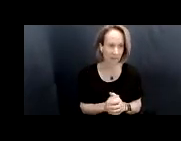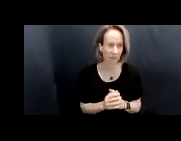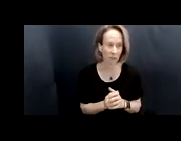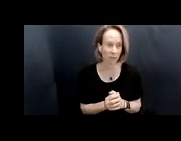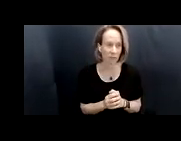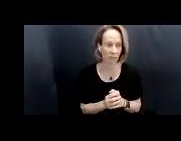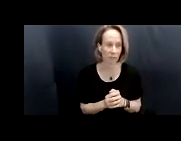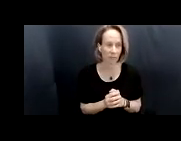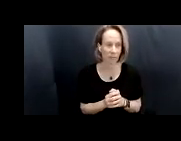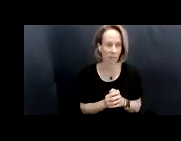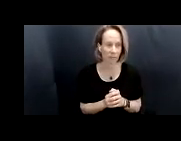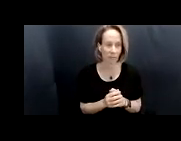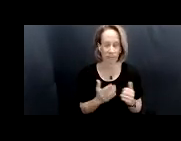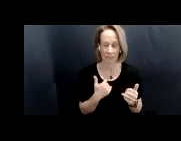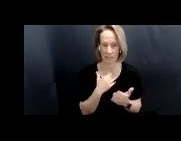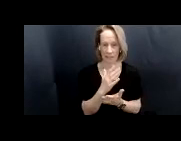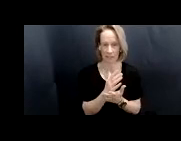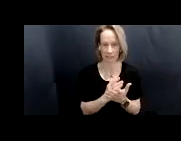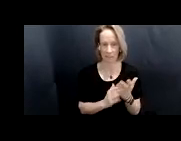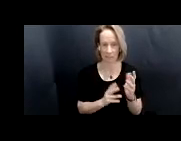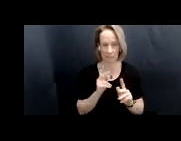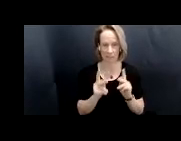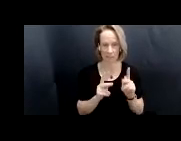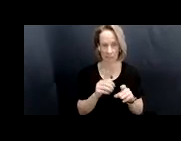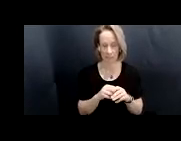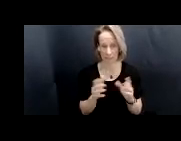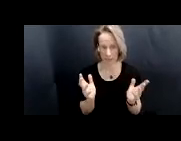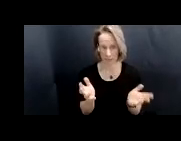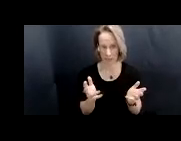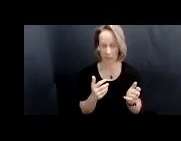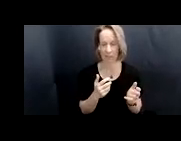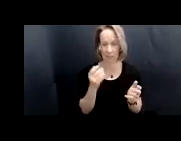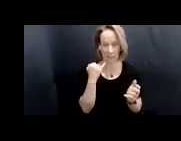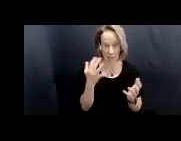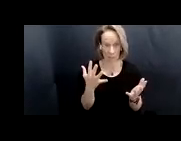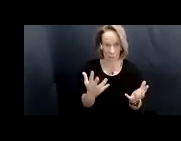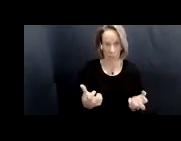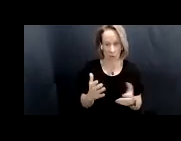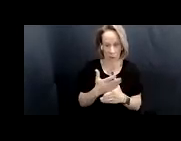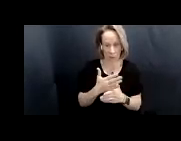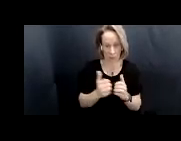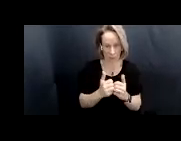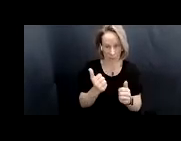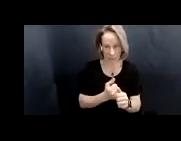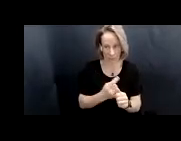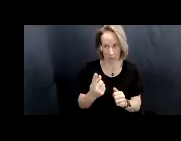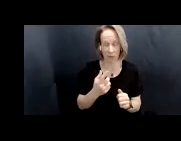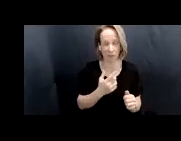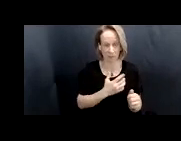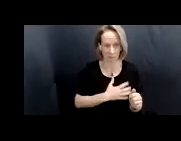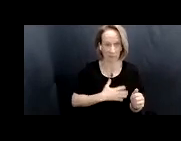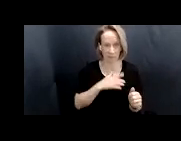It looks like I have some folks in the chat, and I encourage folks who want to share with everyone to click everyone. We have provide